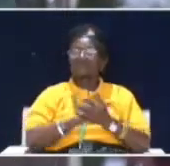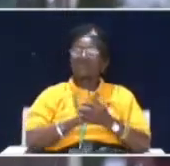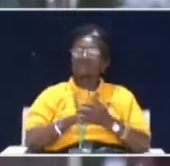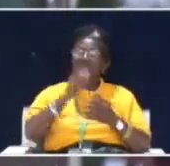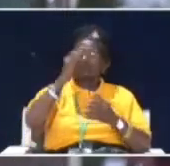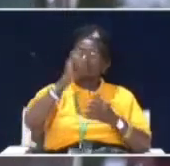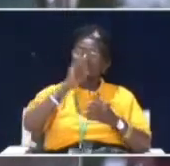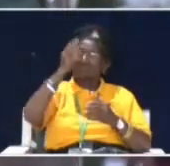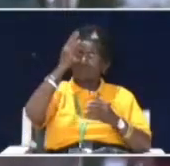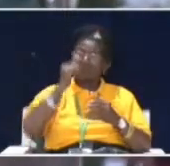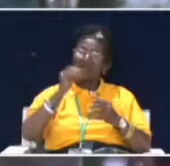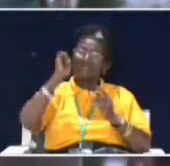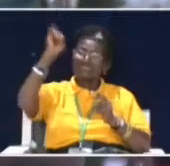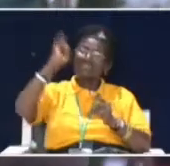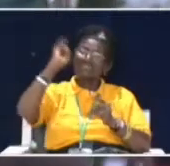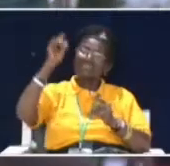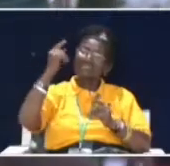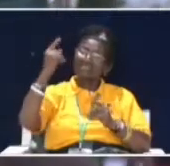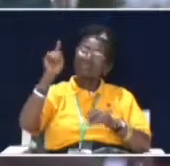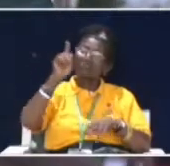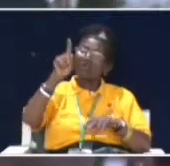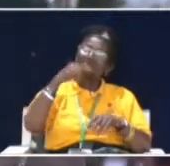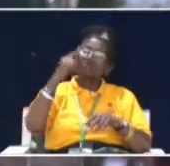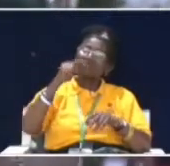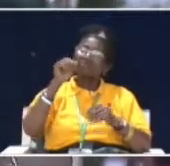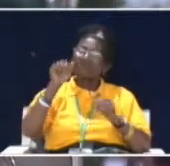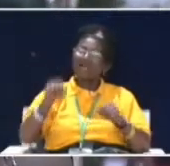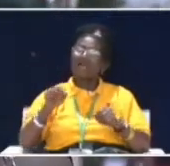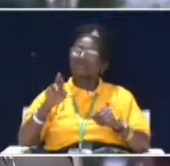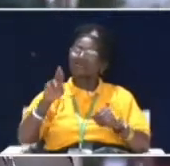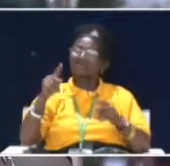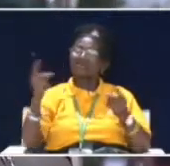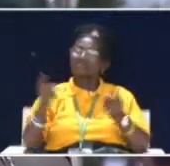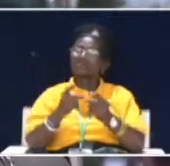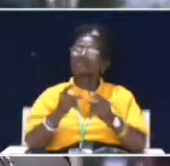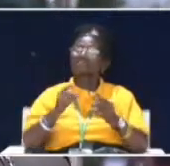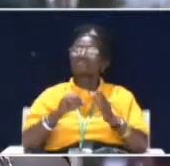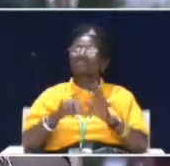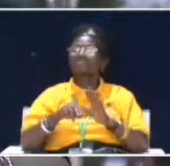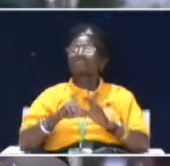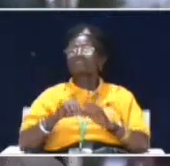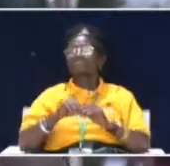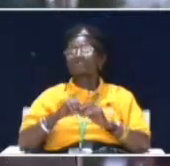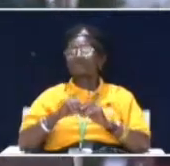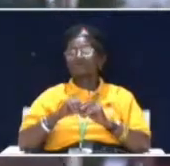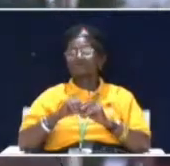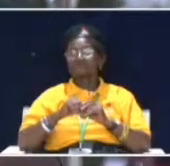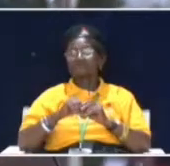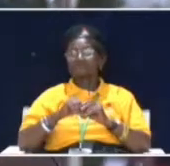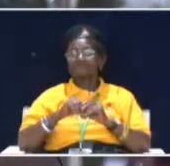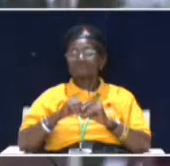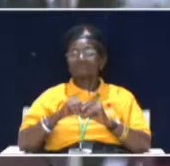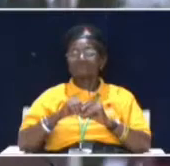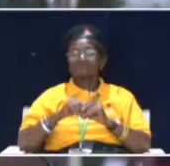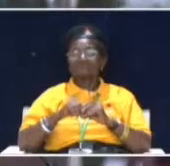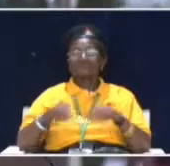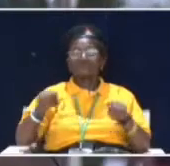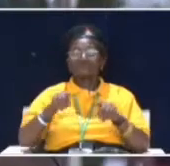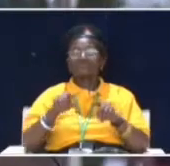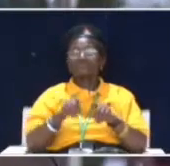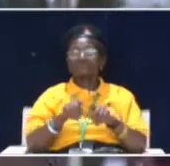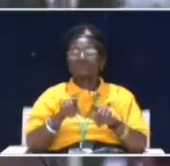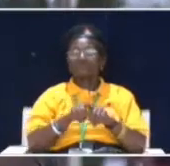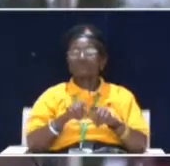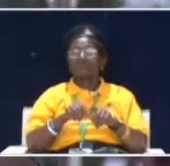why is the one who can reposition. Ede ni yi to fi je ohun nikan lo le si ni nipo. So, but the question